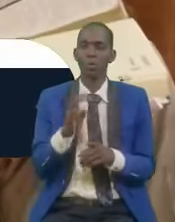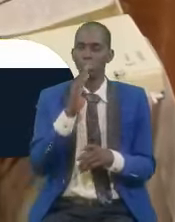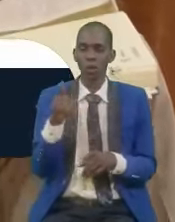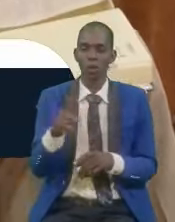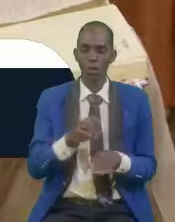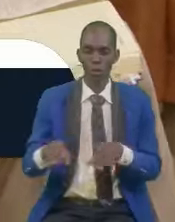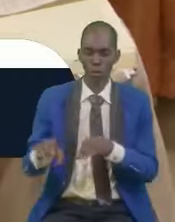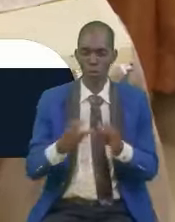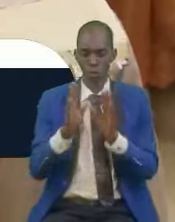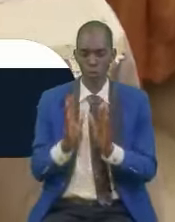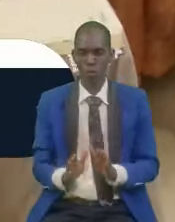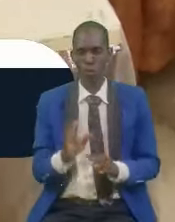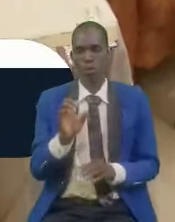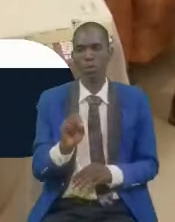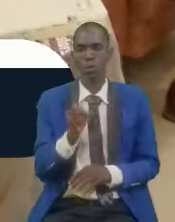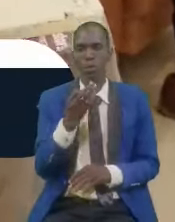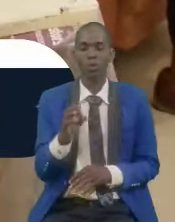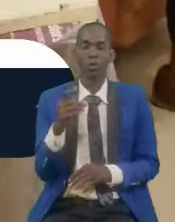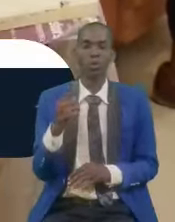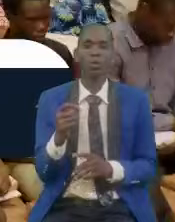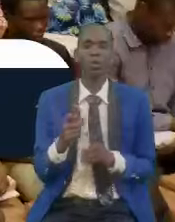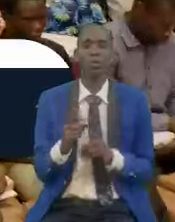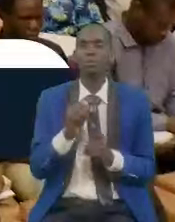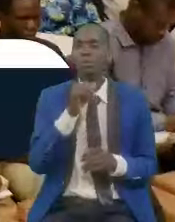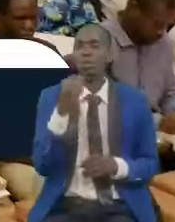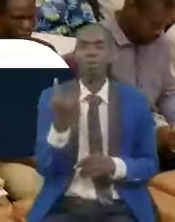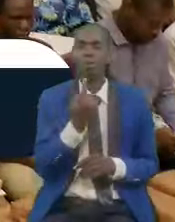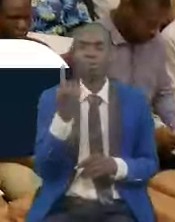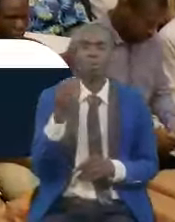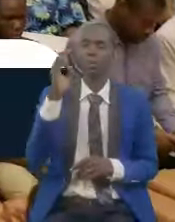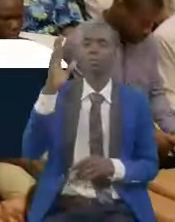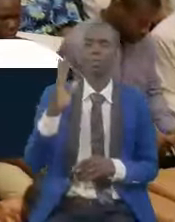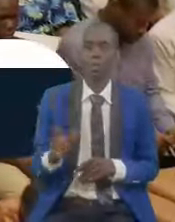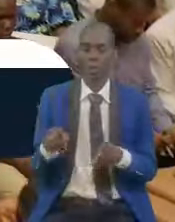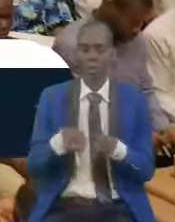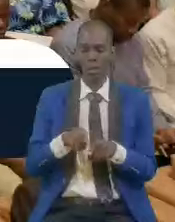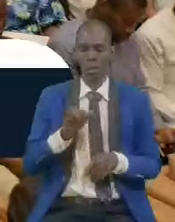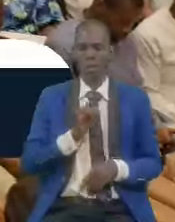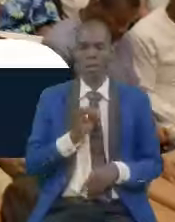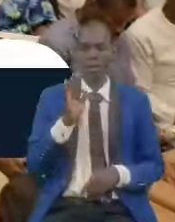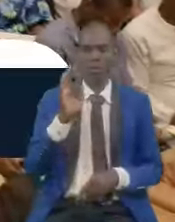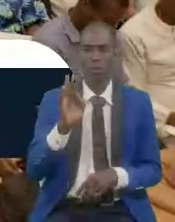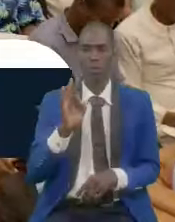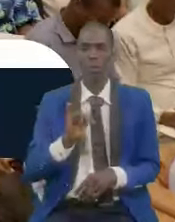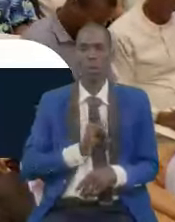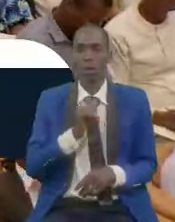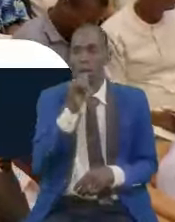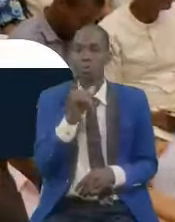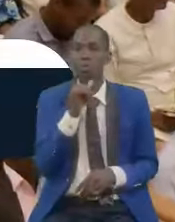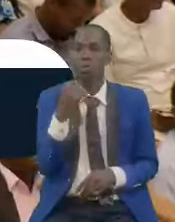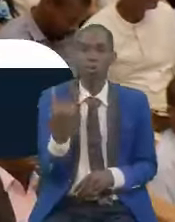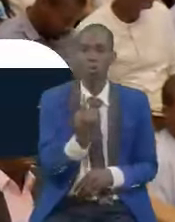hearers, be ye doers of the word. Not just preachers, like I preach. I'm not just to preach